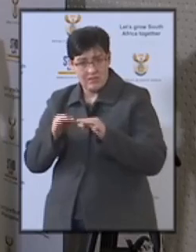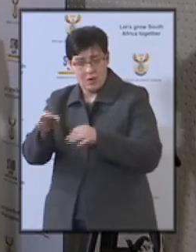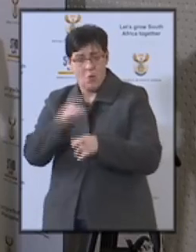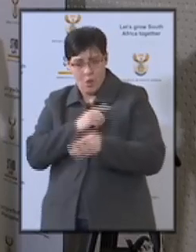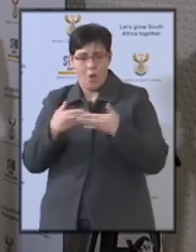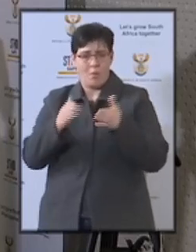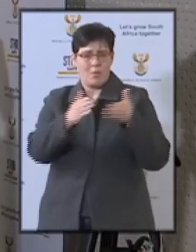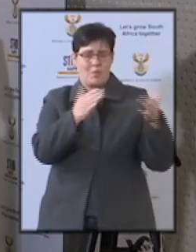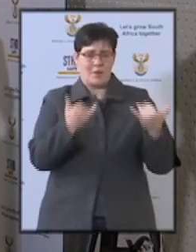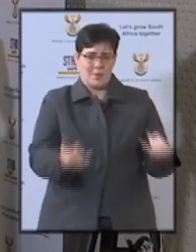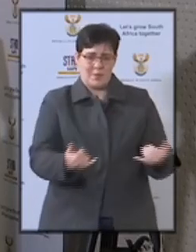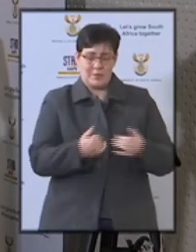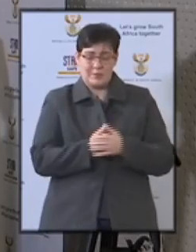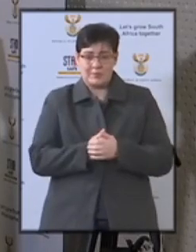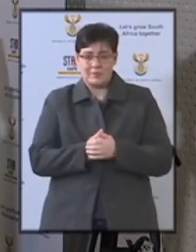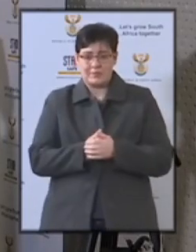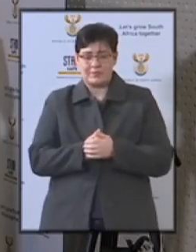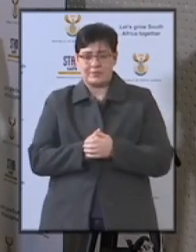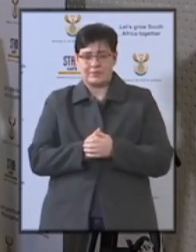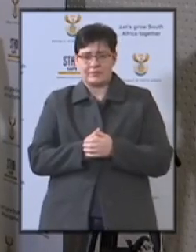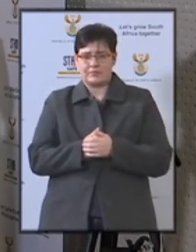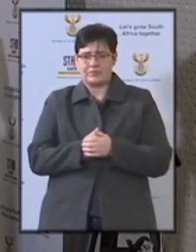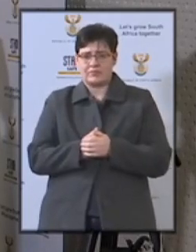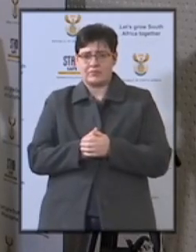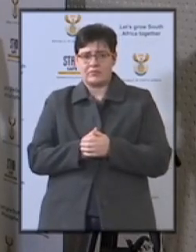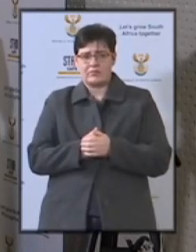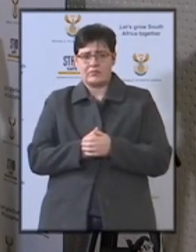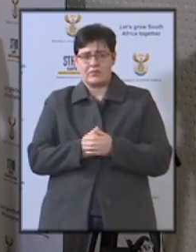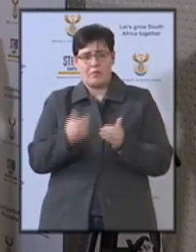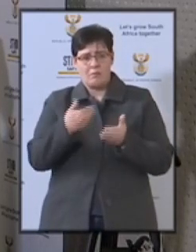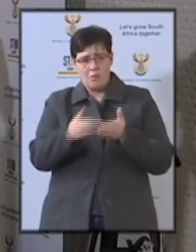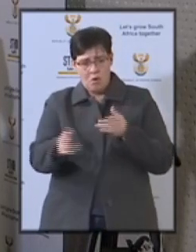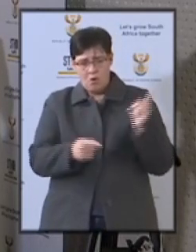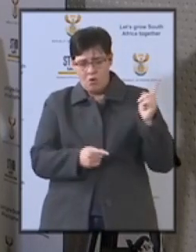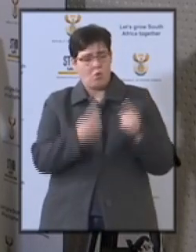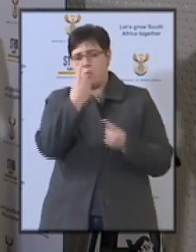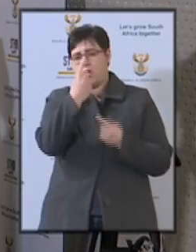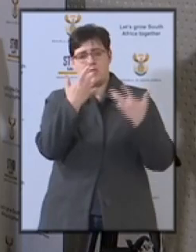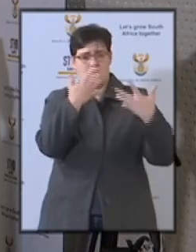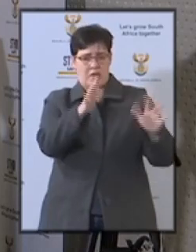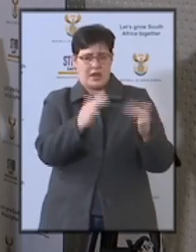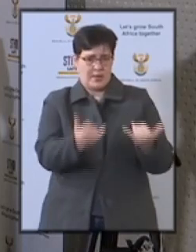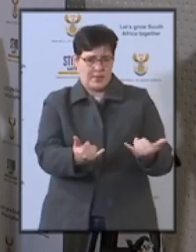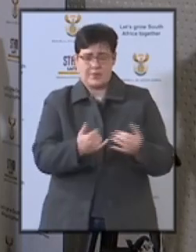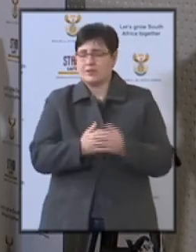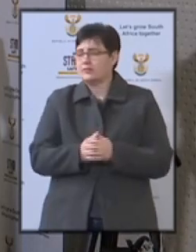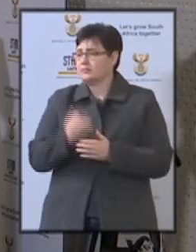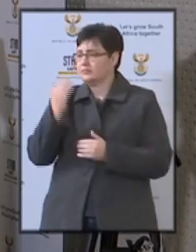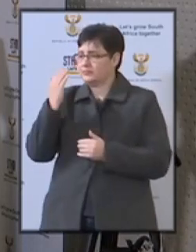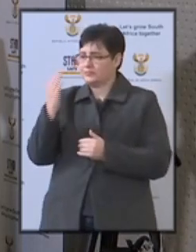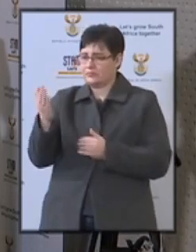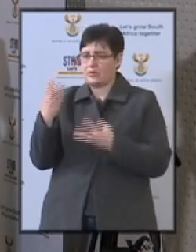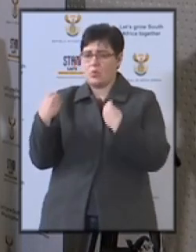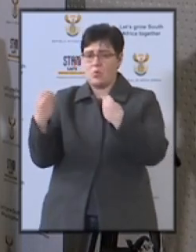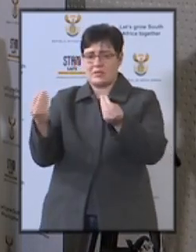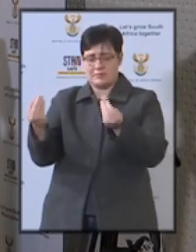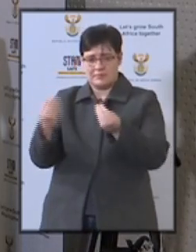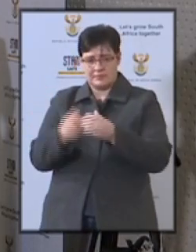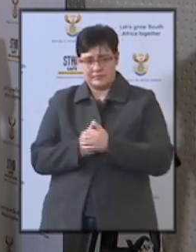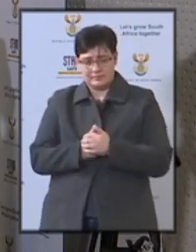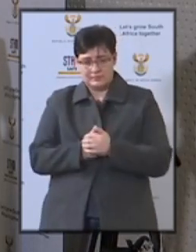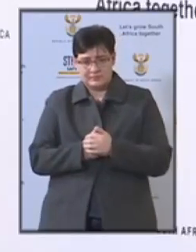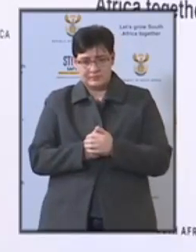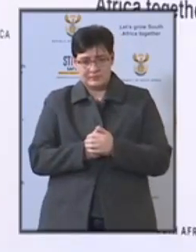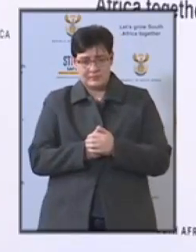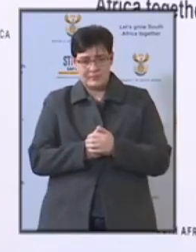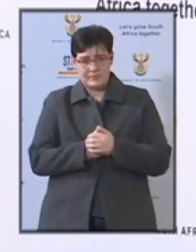much. Thank you. Do you have any caller, Ishmael? That's all for now. Thanks, Chair. Thank you very much. On